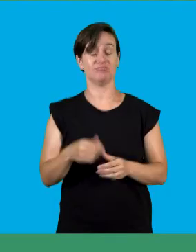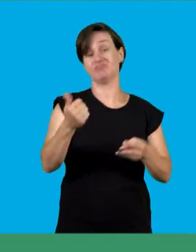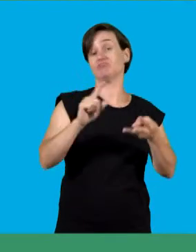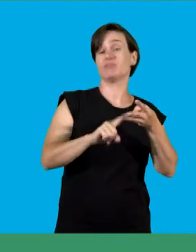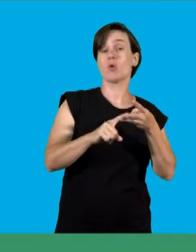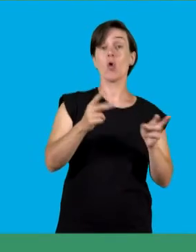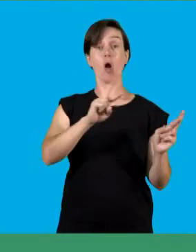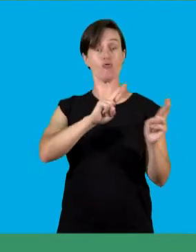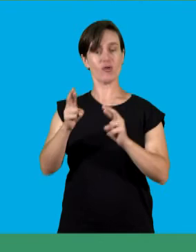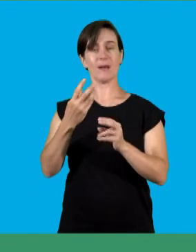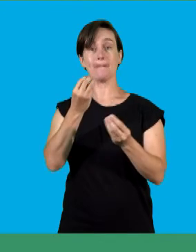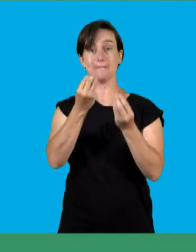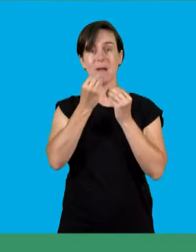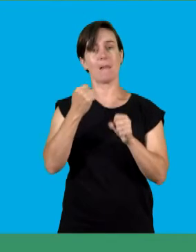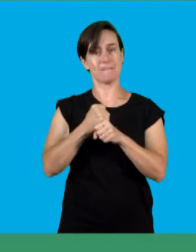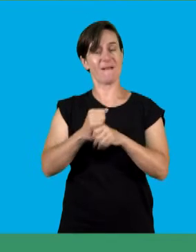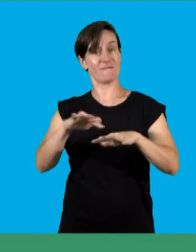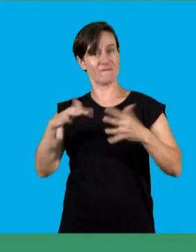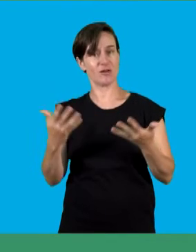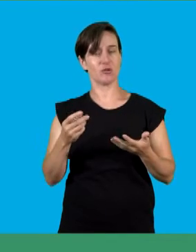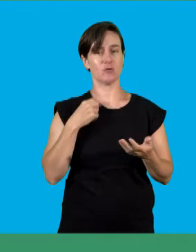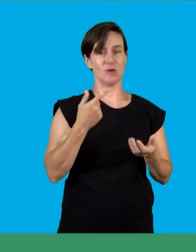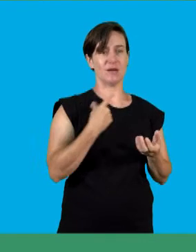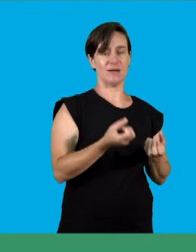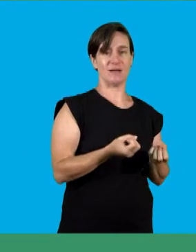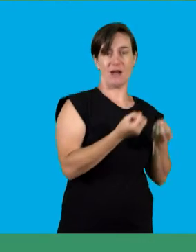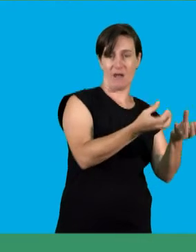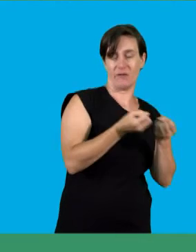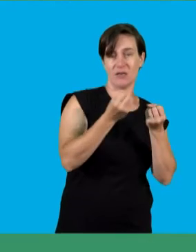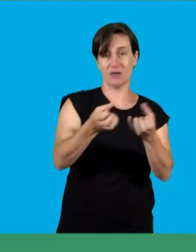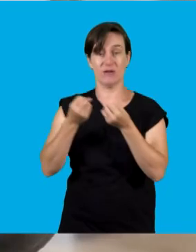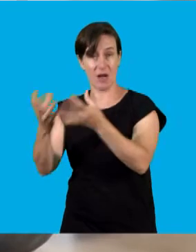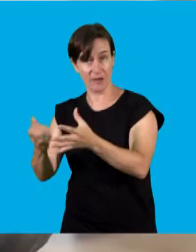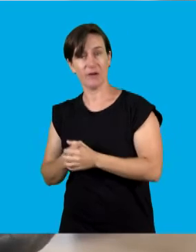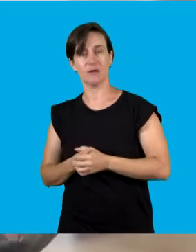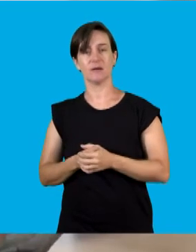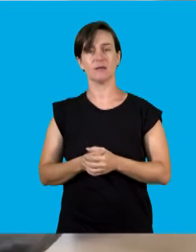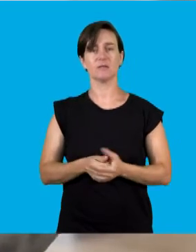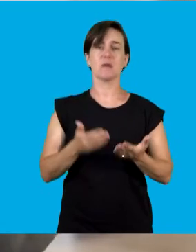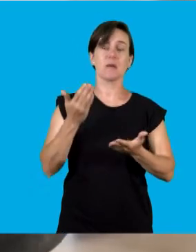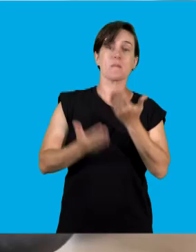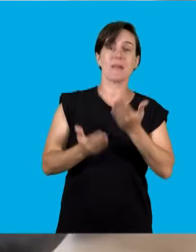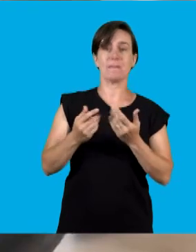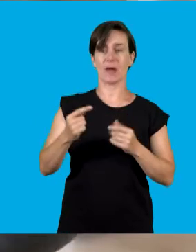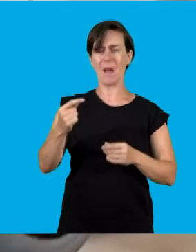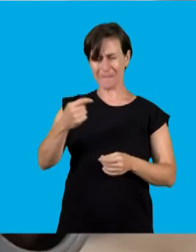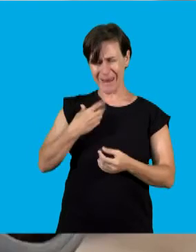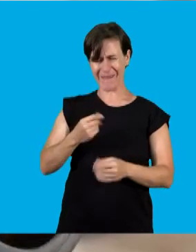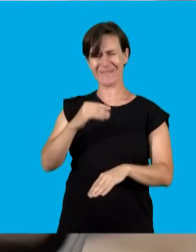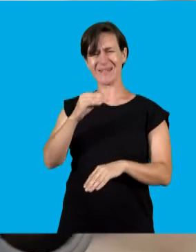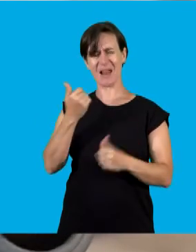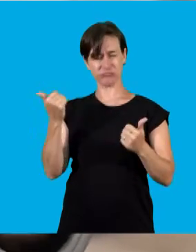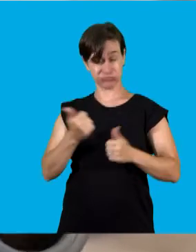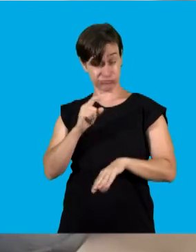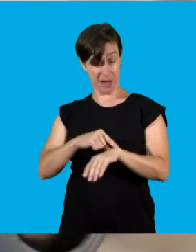and ready-made meals. Sometimes you want to be part of an event. We want to fill the moment. So we're saying we cannot do